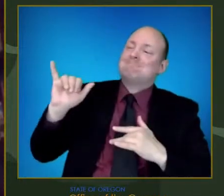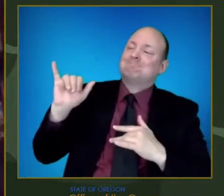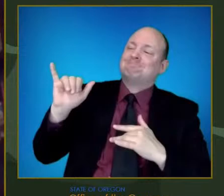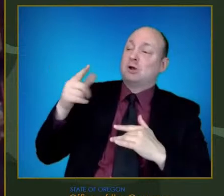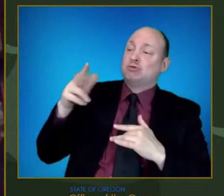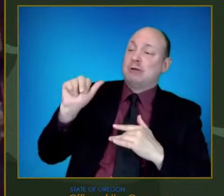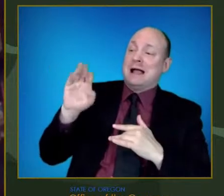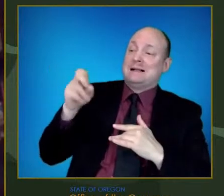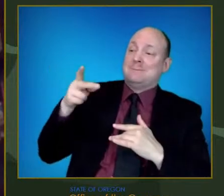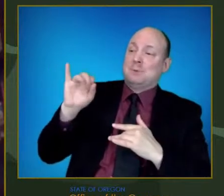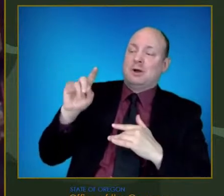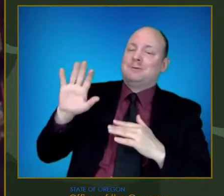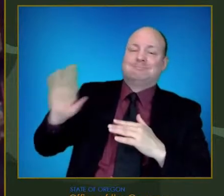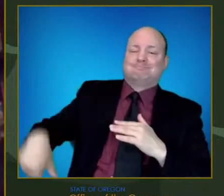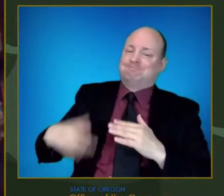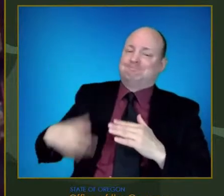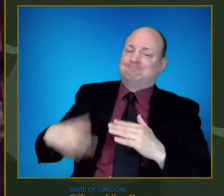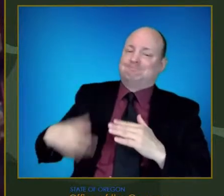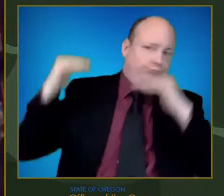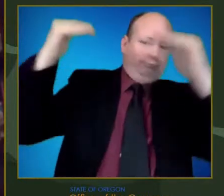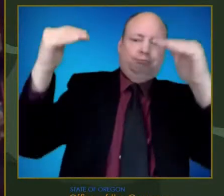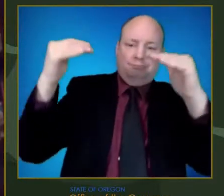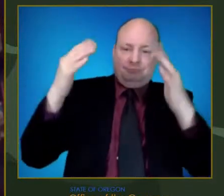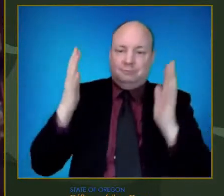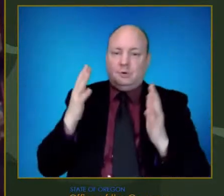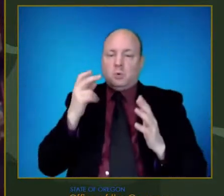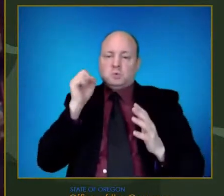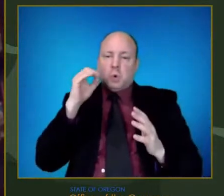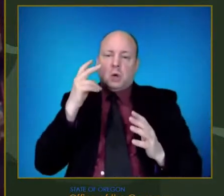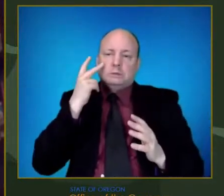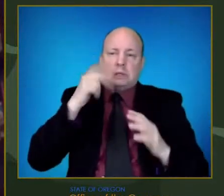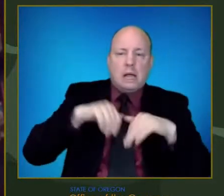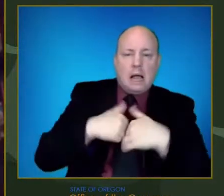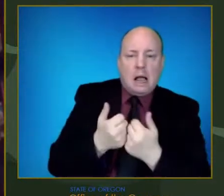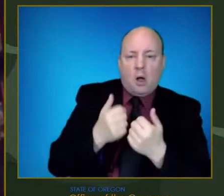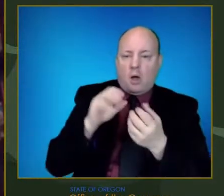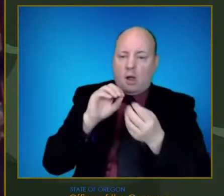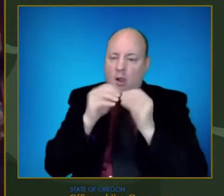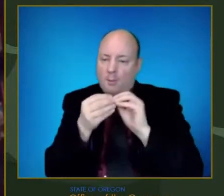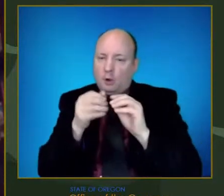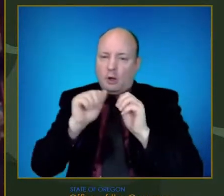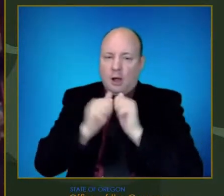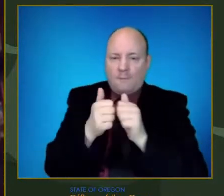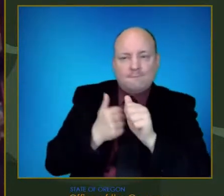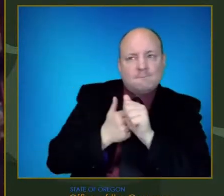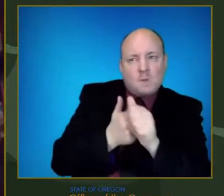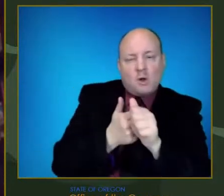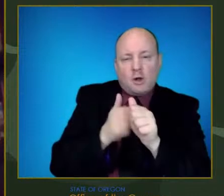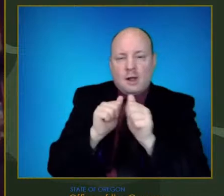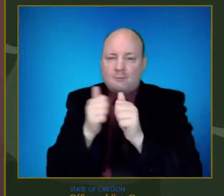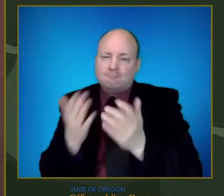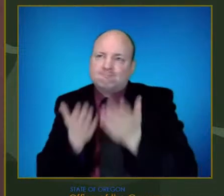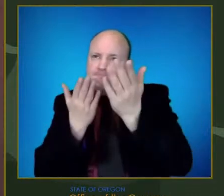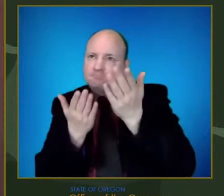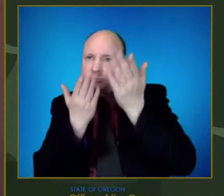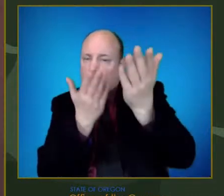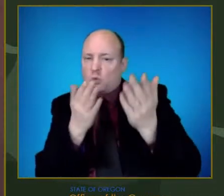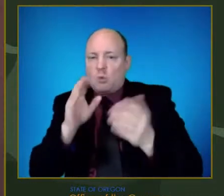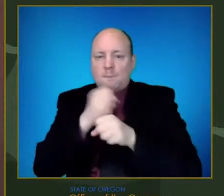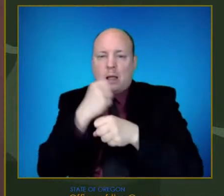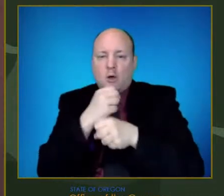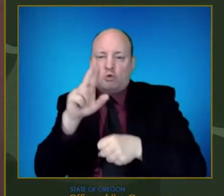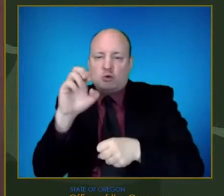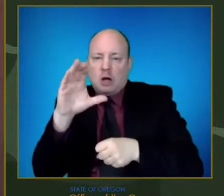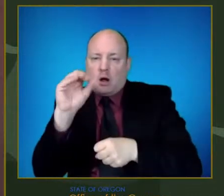monitor the data and make recommendations and decisions in conjunction with Governor Brown's office. Thank you.